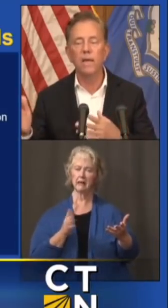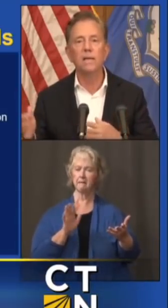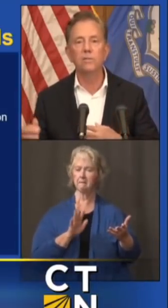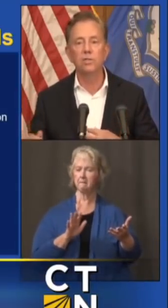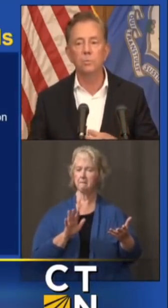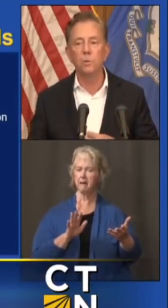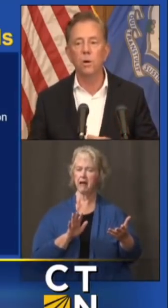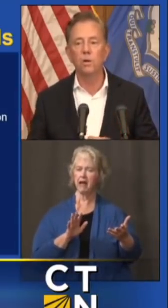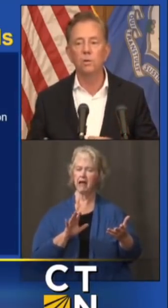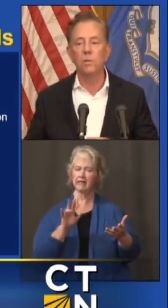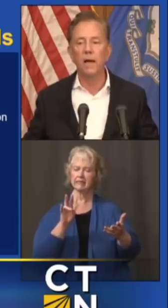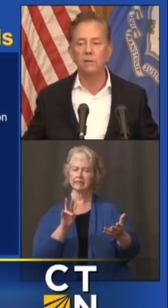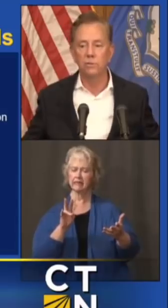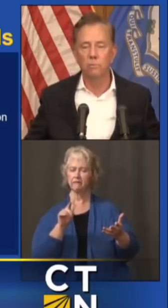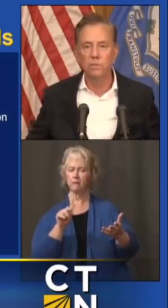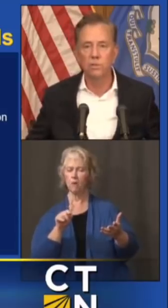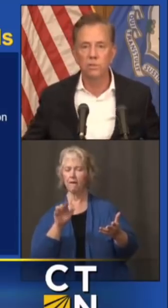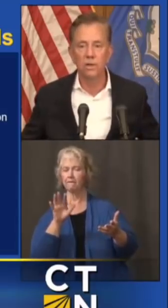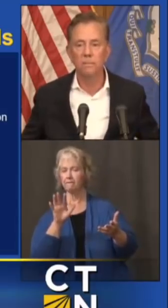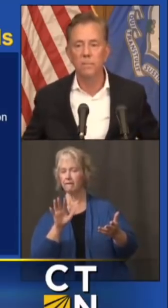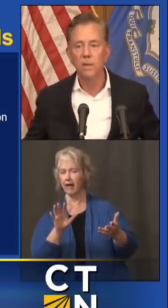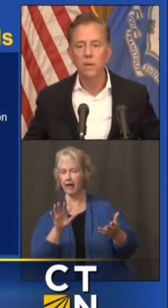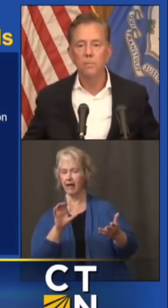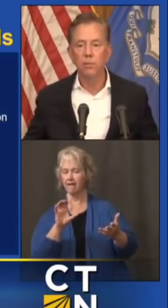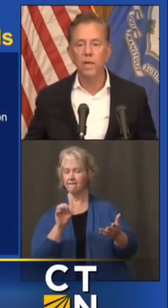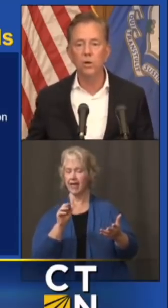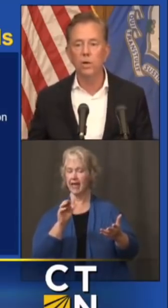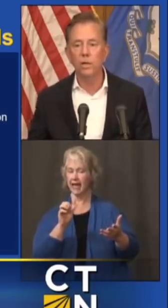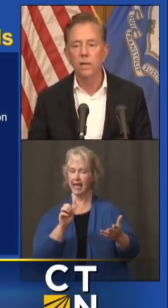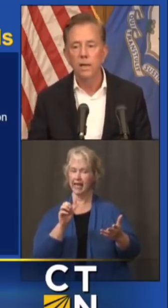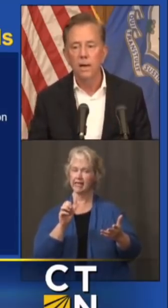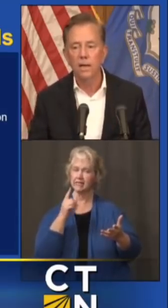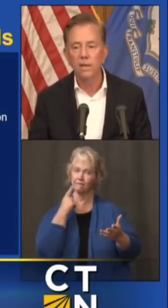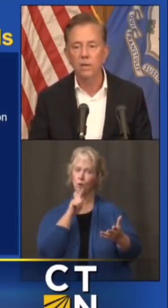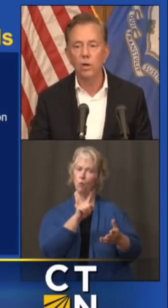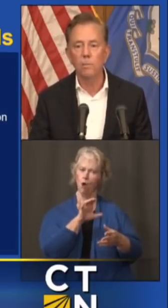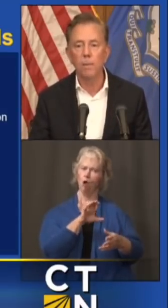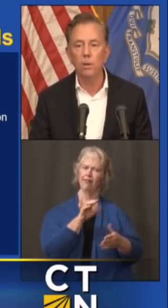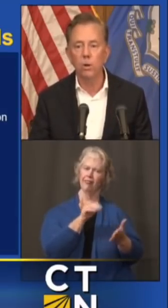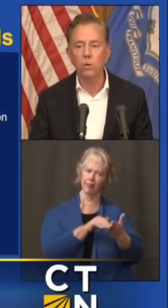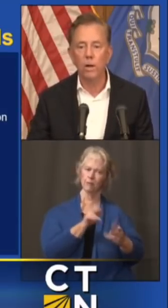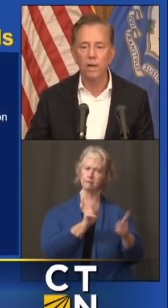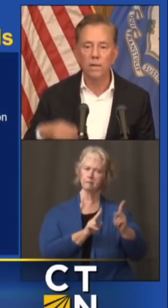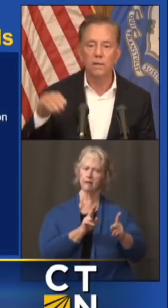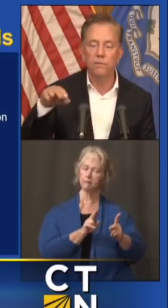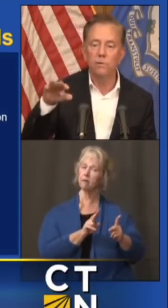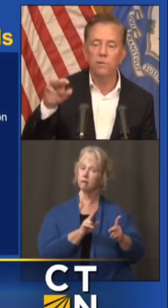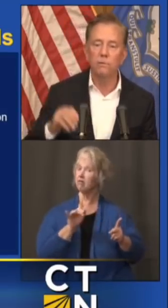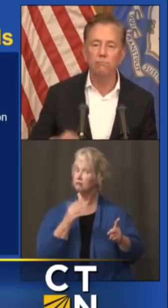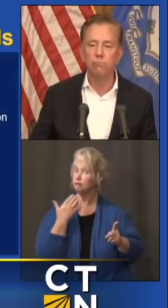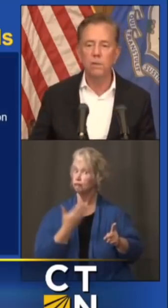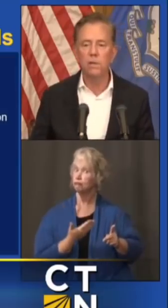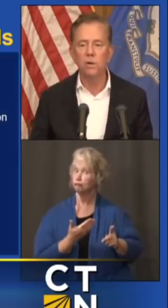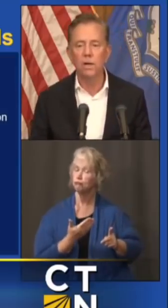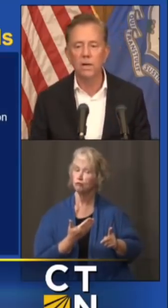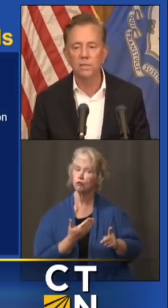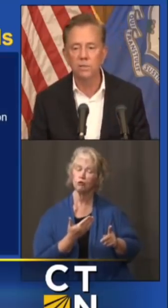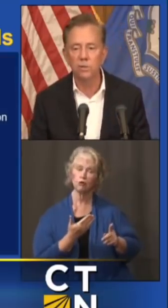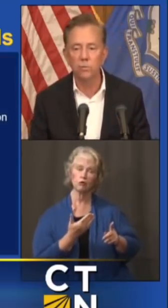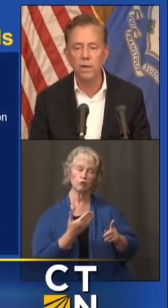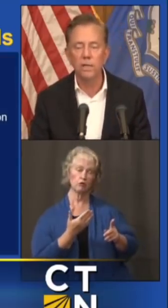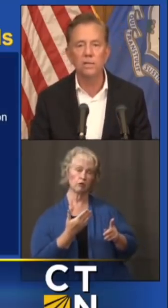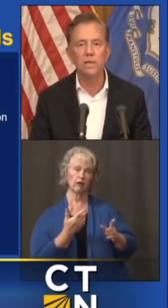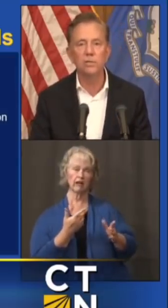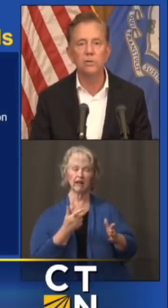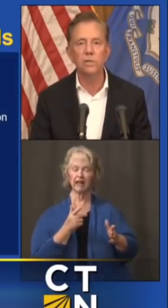7.5 cases per 100,000, which is pretty good. I think you can maybe look around, and if you've got really good eyes, this is